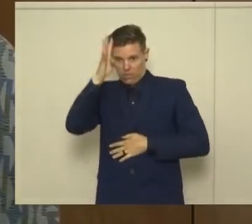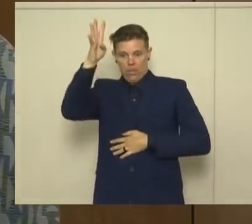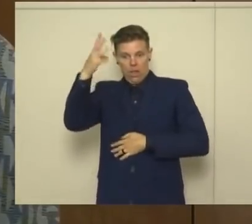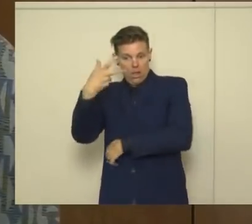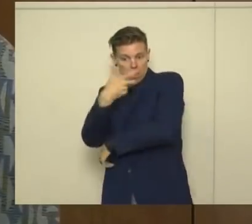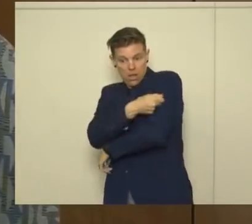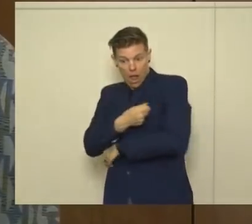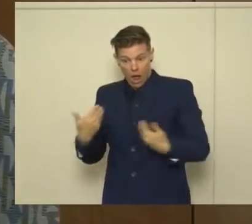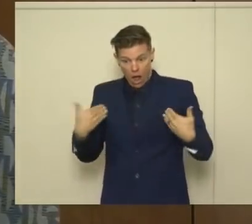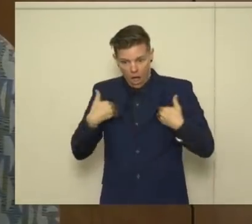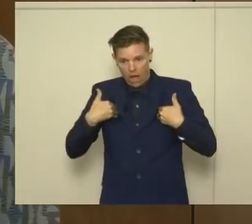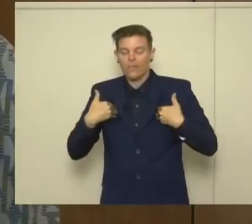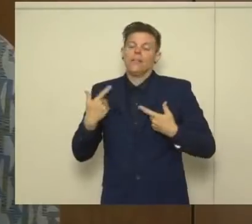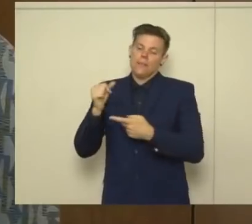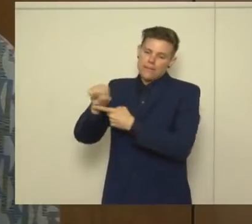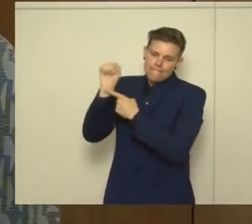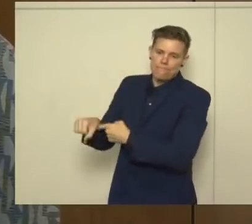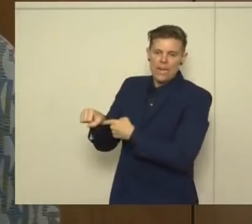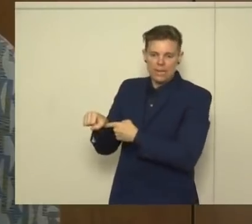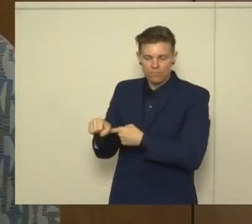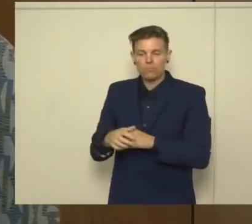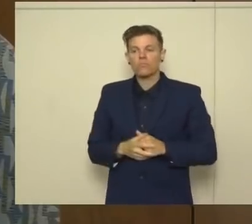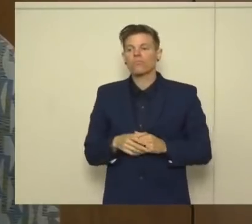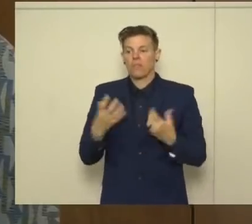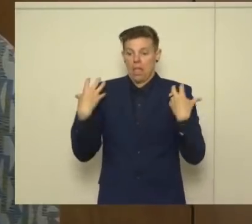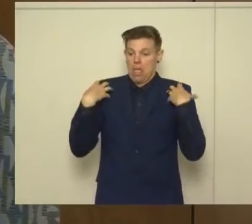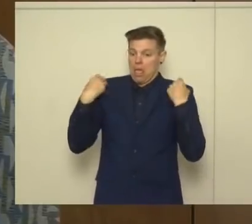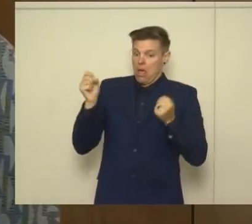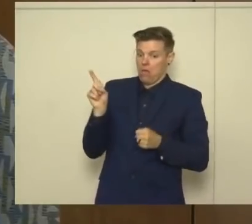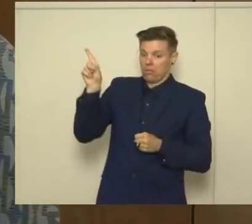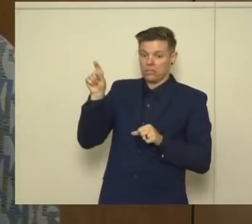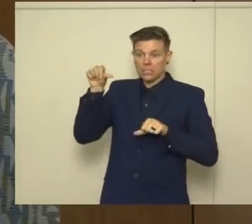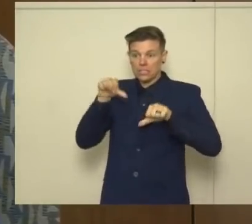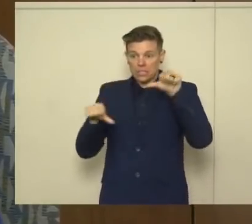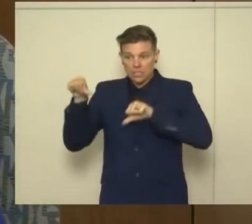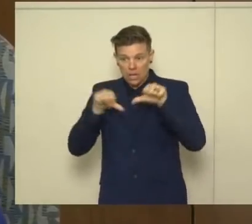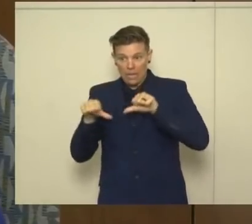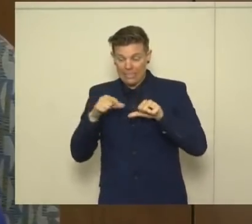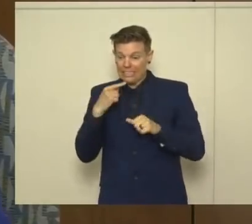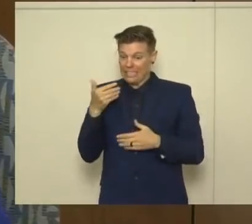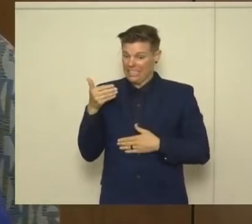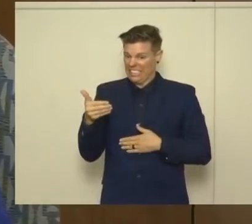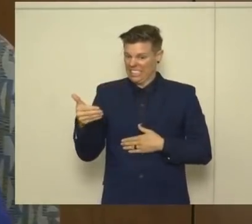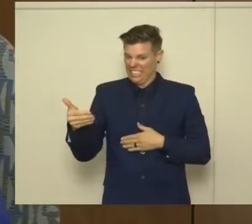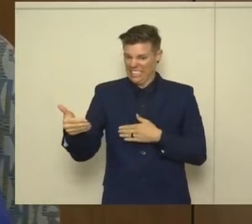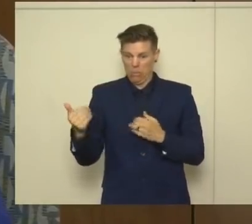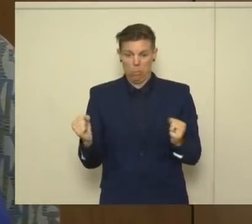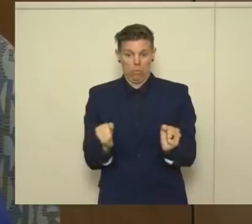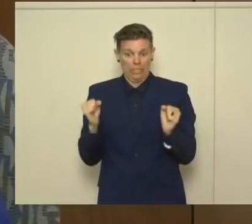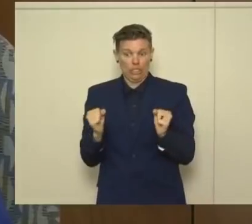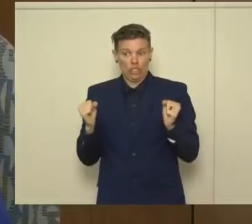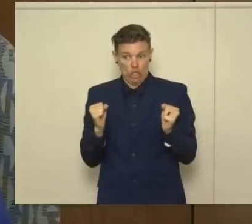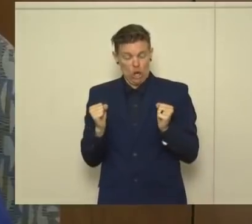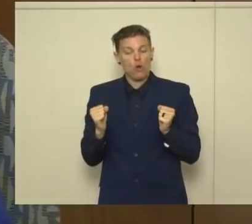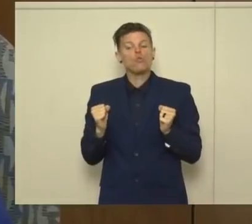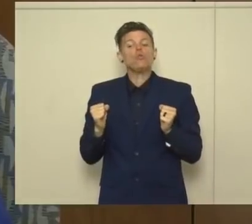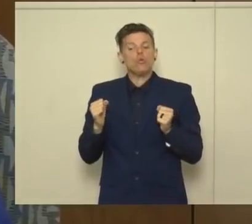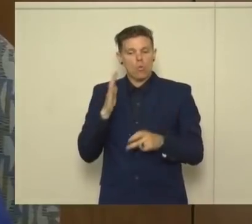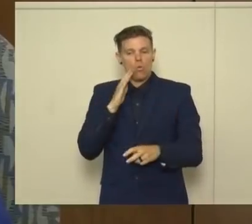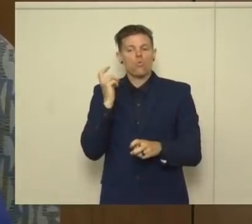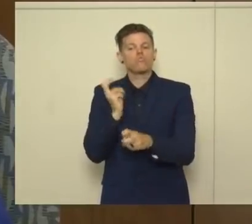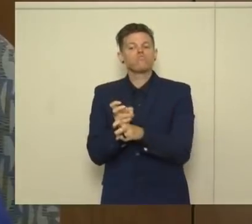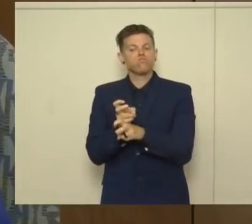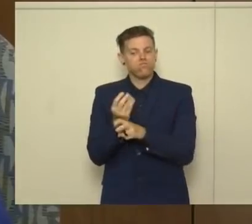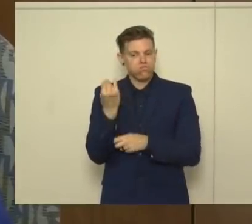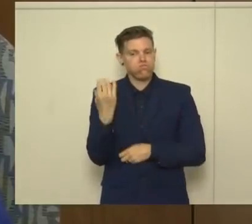troubling winter and are basically signaling to governors and to states, be ready. Be ready to